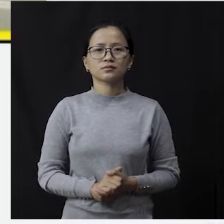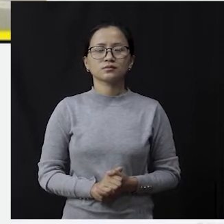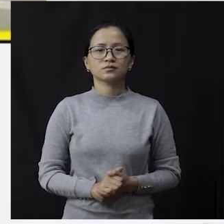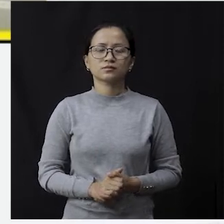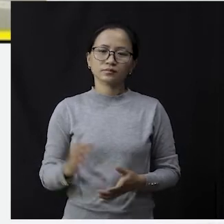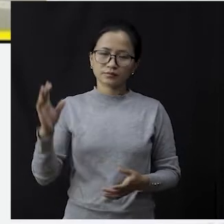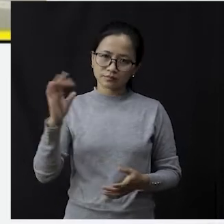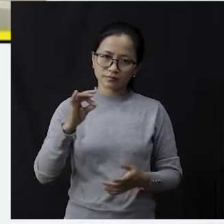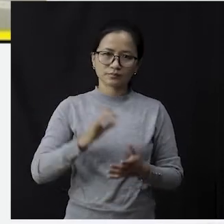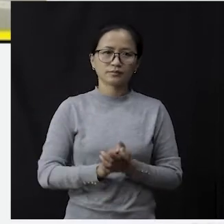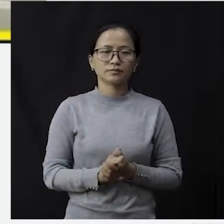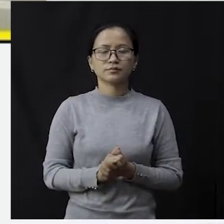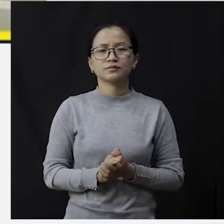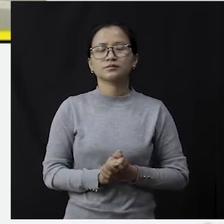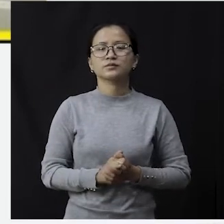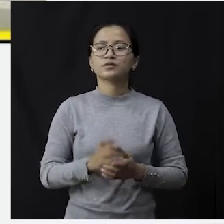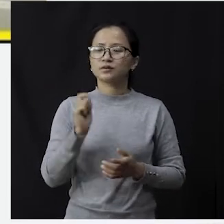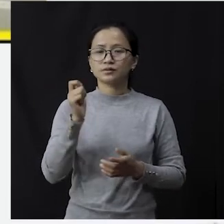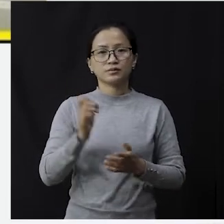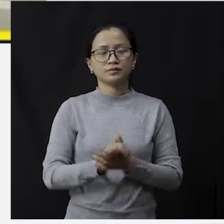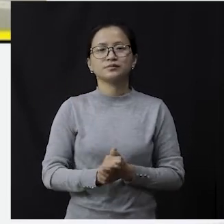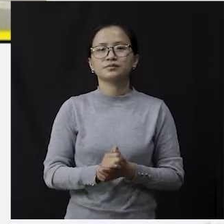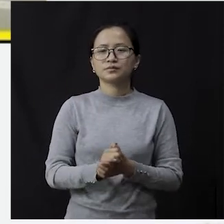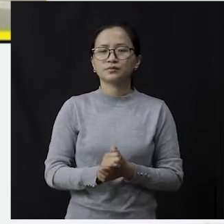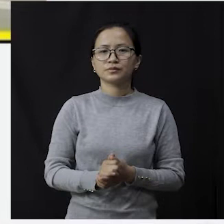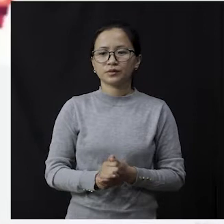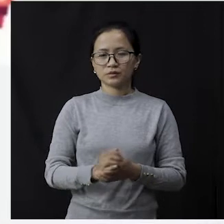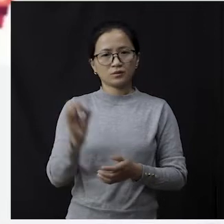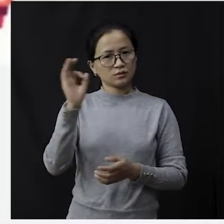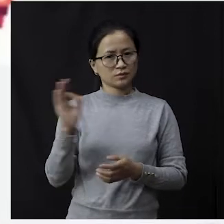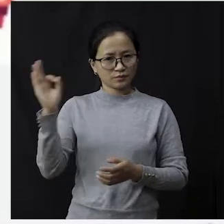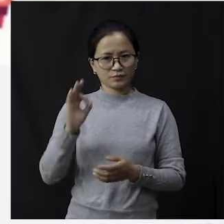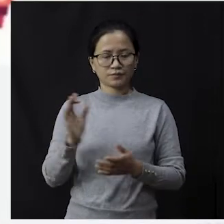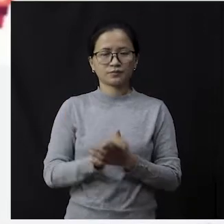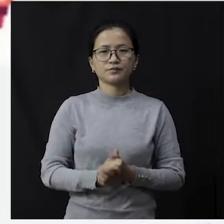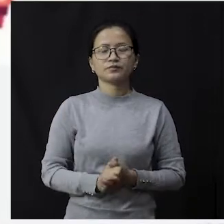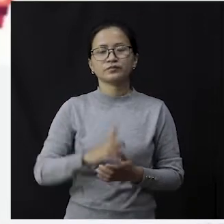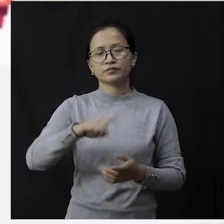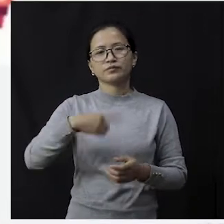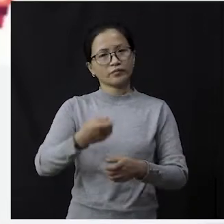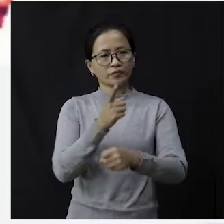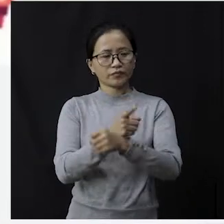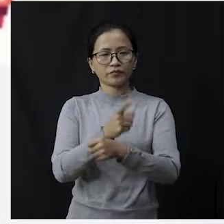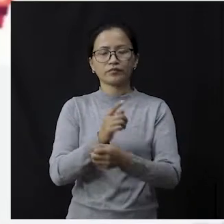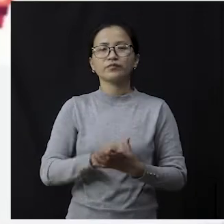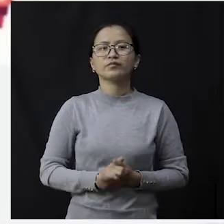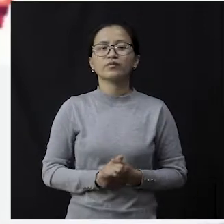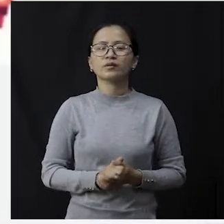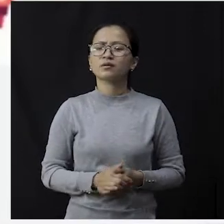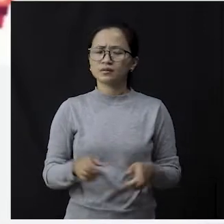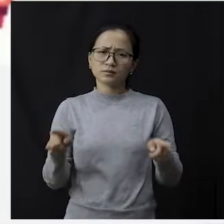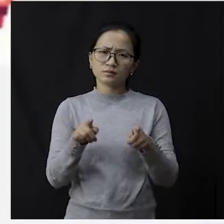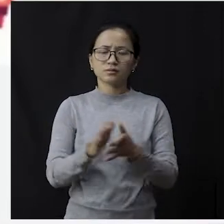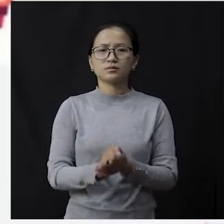I'm repeating again, a postman works in a post office. Next is a teacher. A teacher is